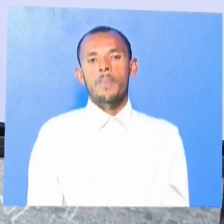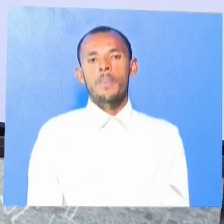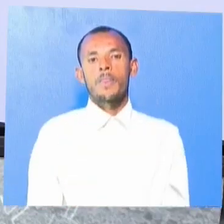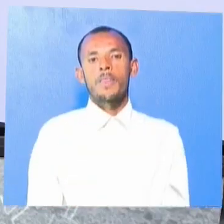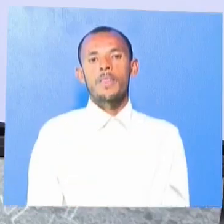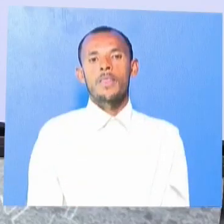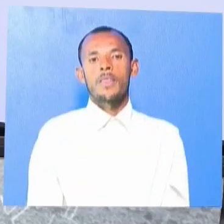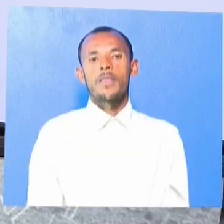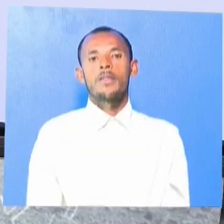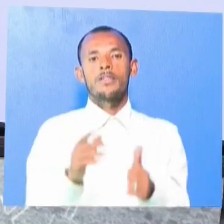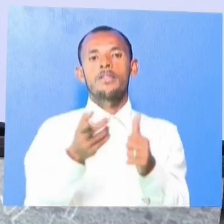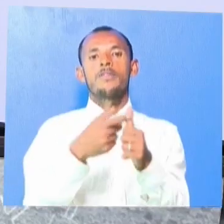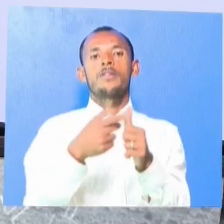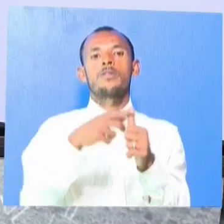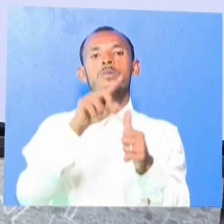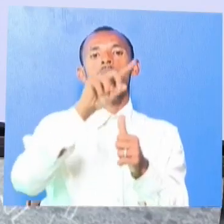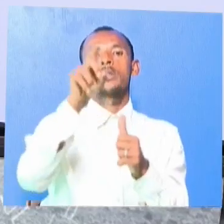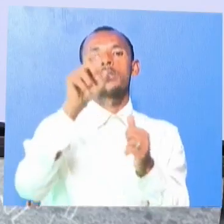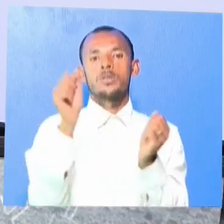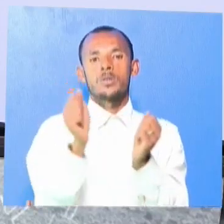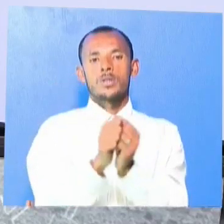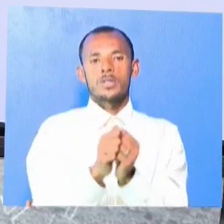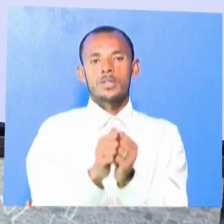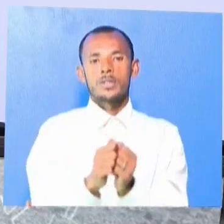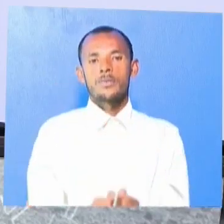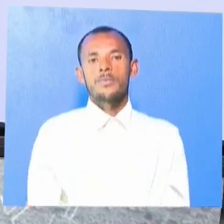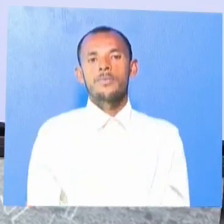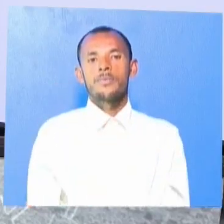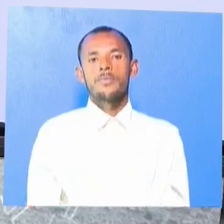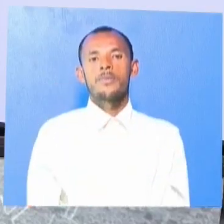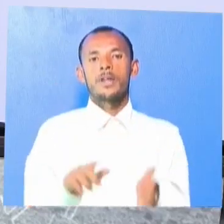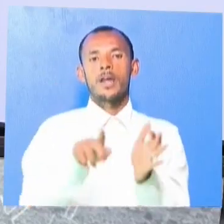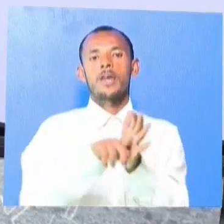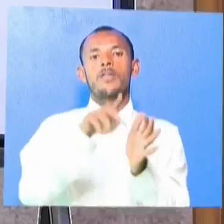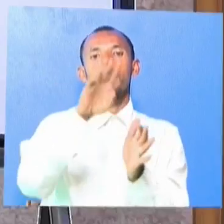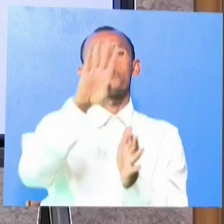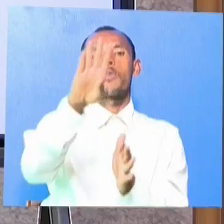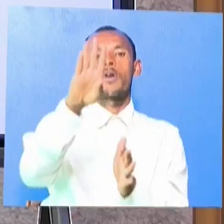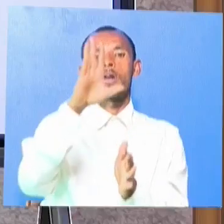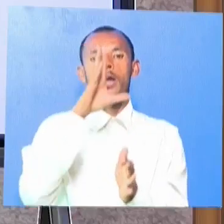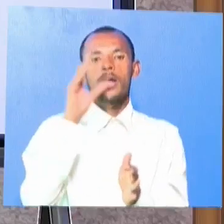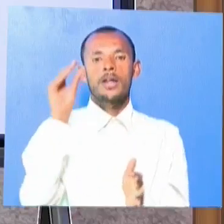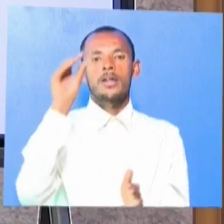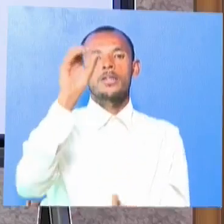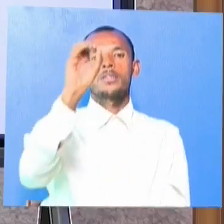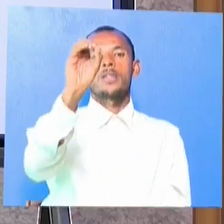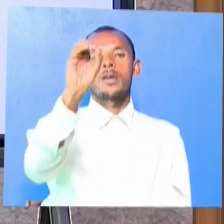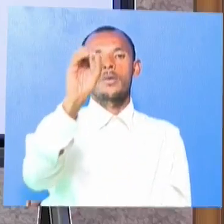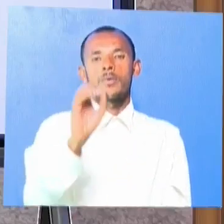Let's do the first question together. Let's compare -4 and 0.